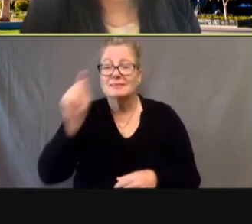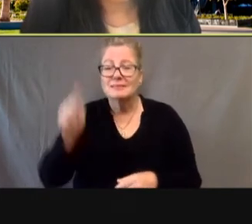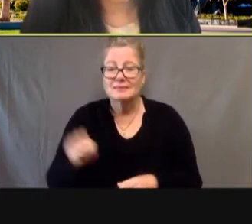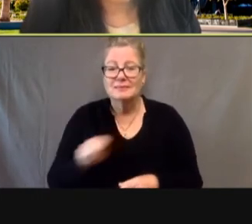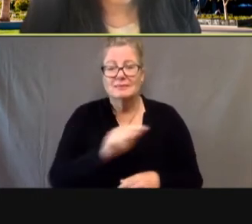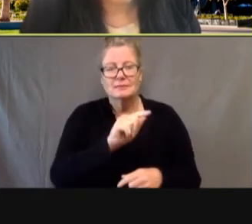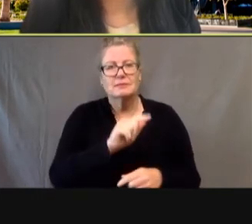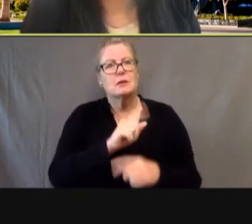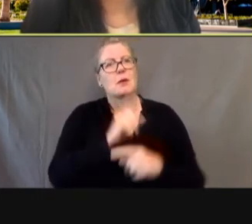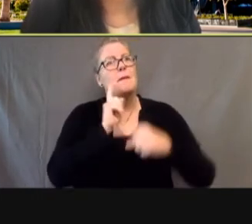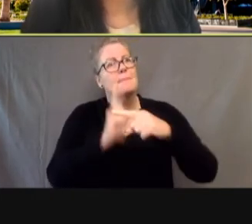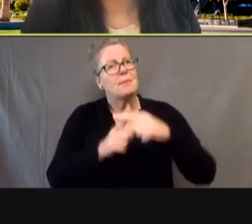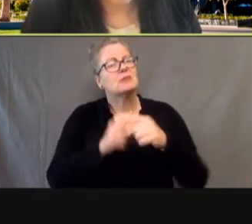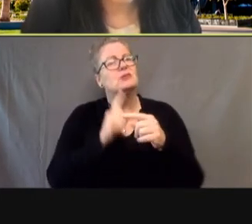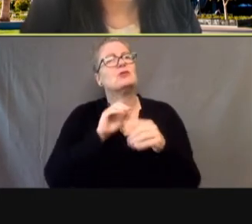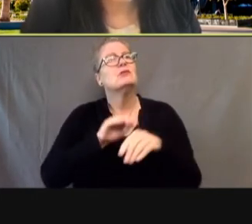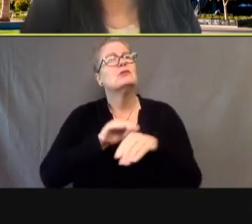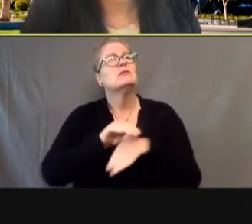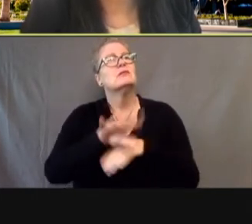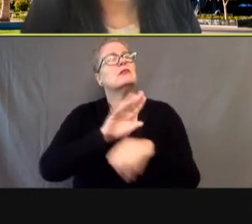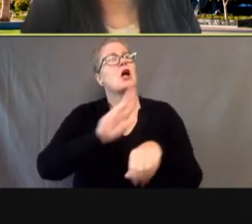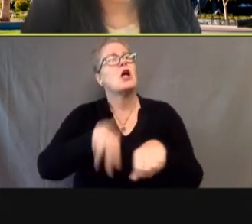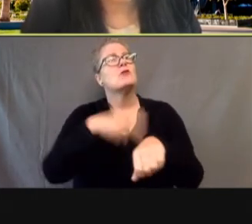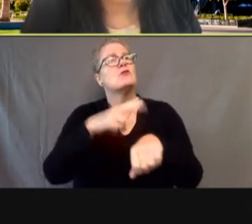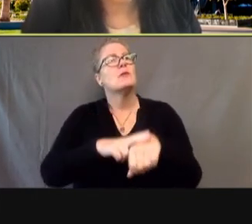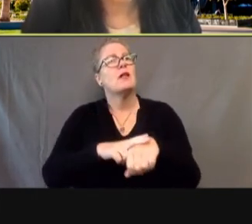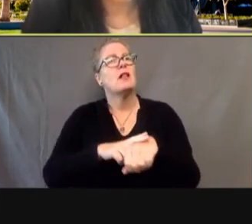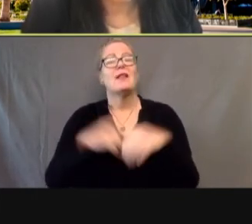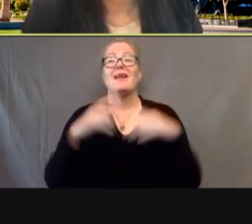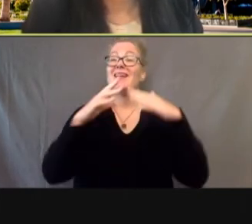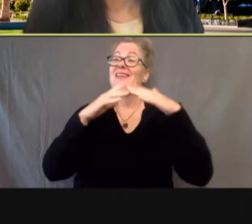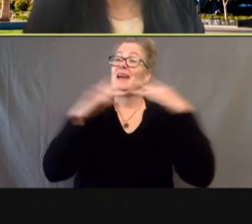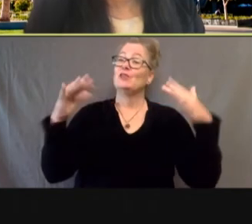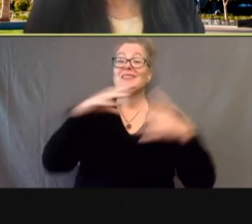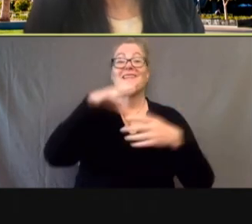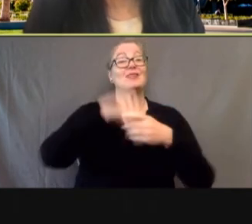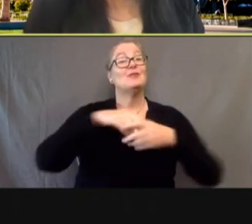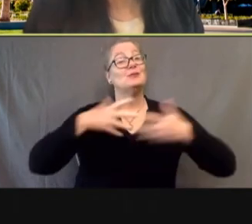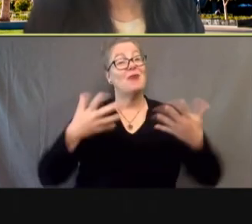of disability as an integral aspect of diversity.